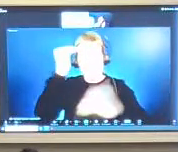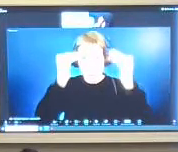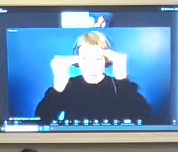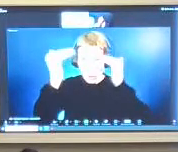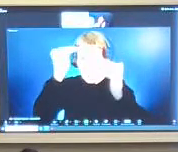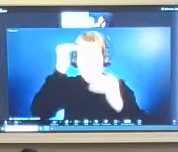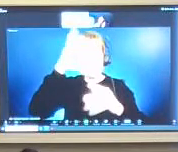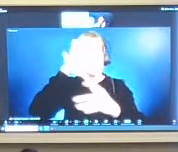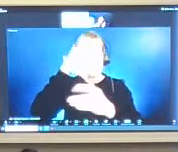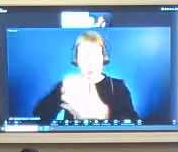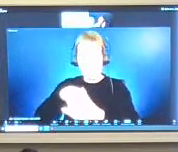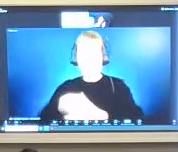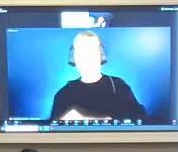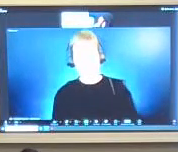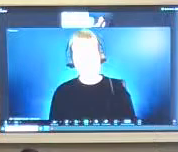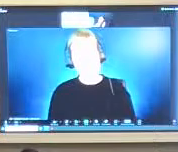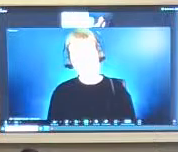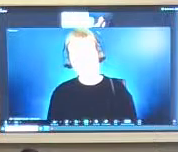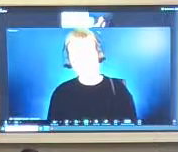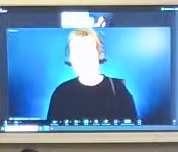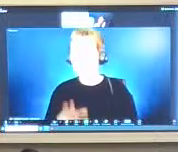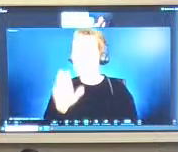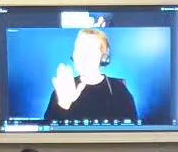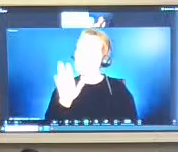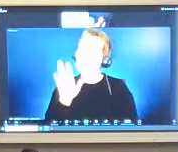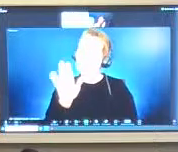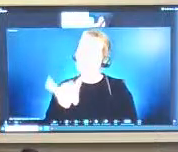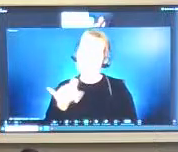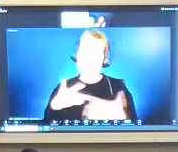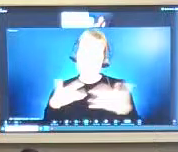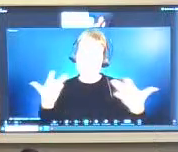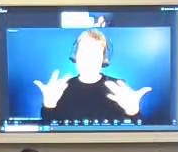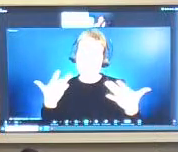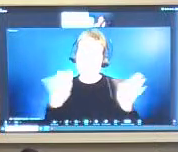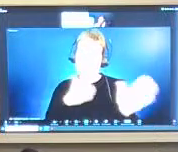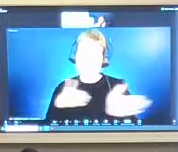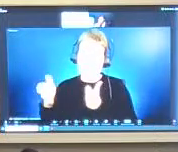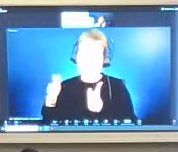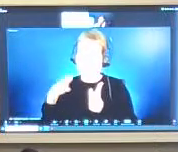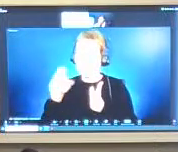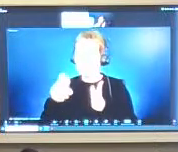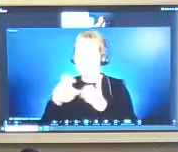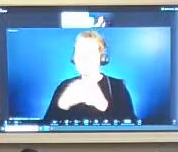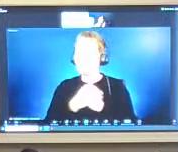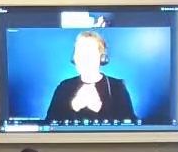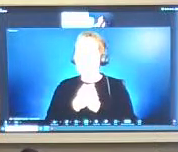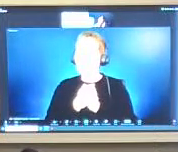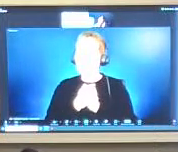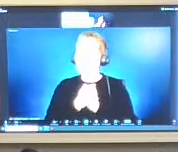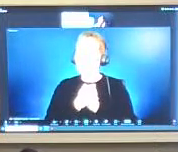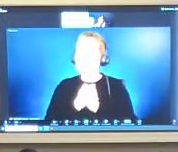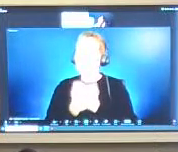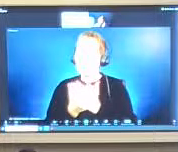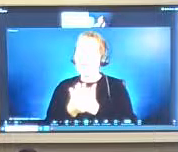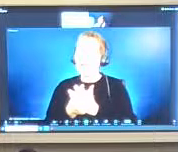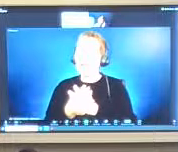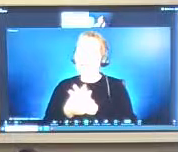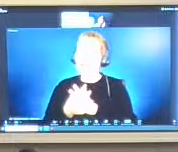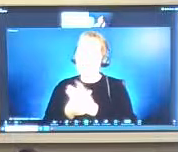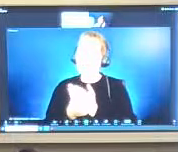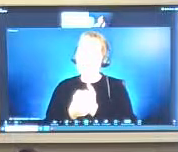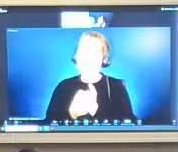So those are the basics of the event. For those who were not there last year, we had about 8